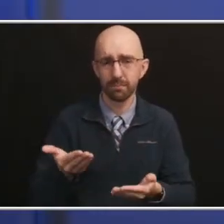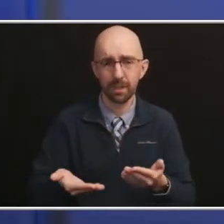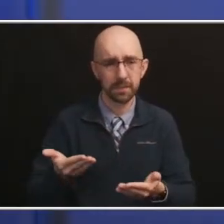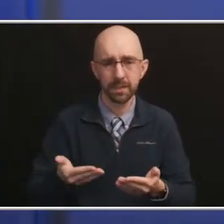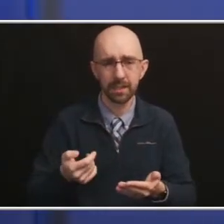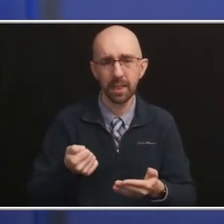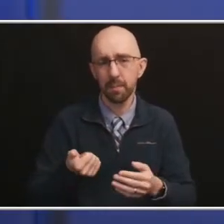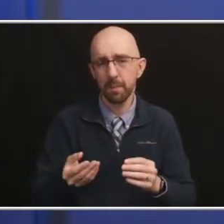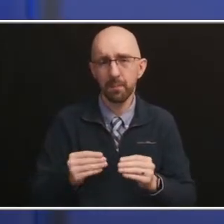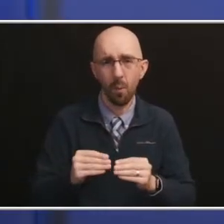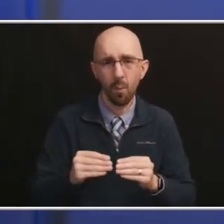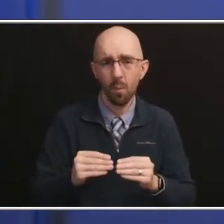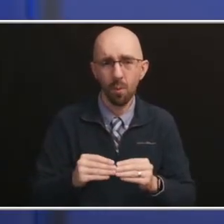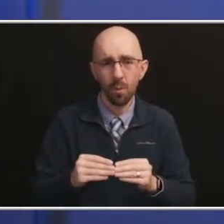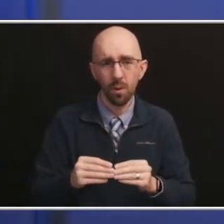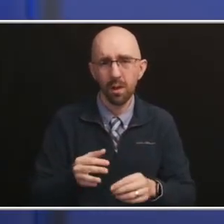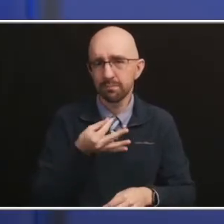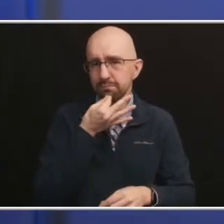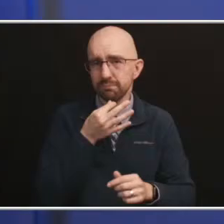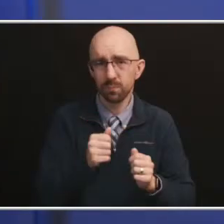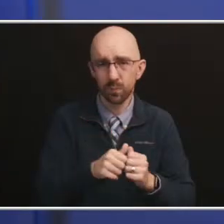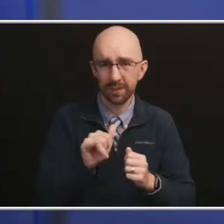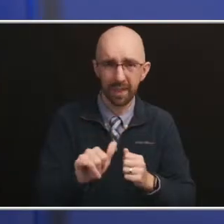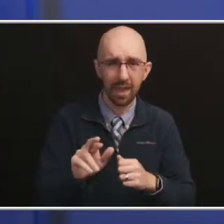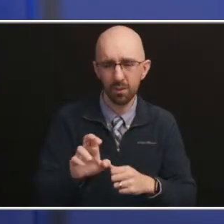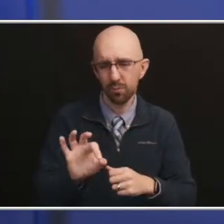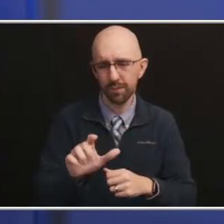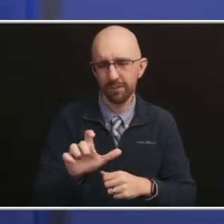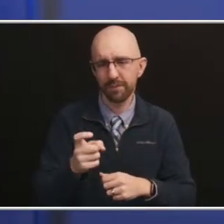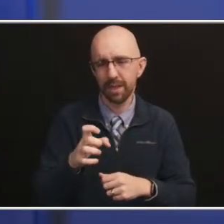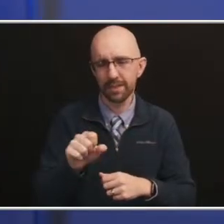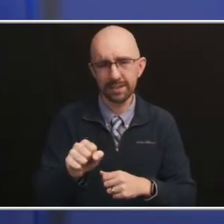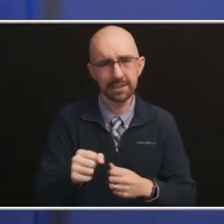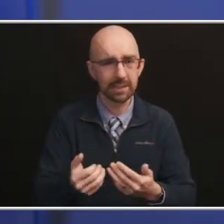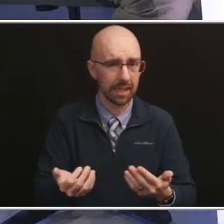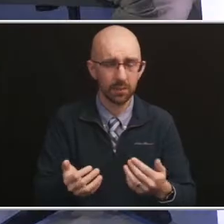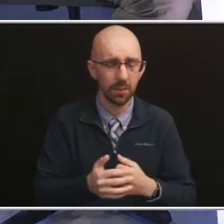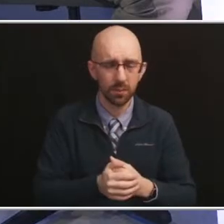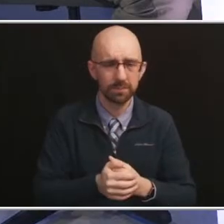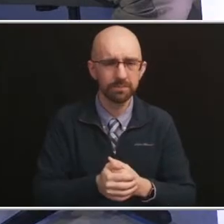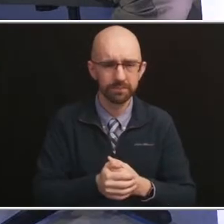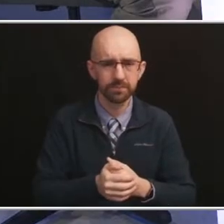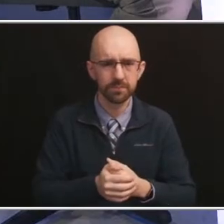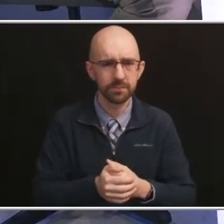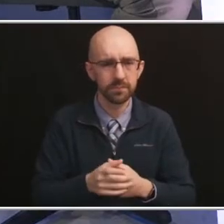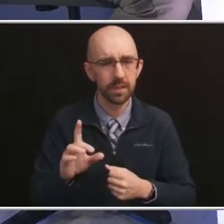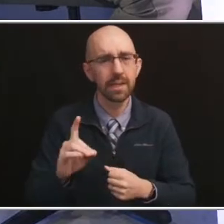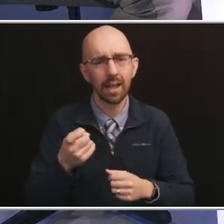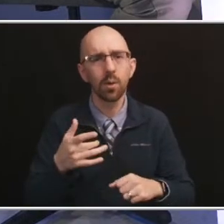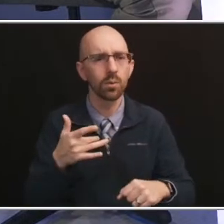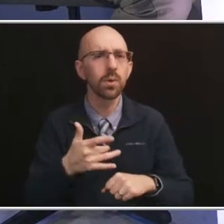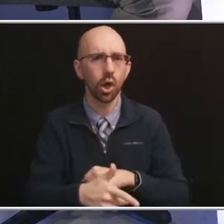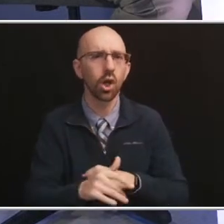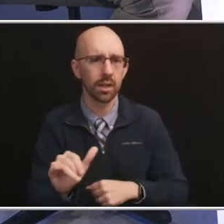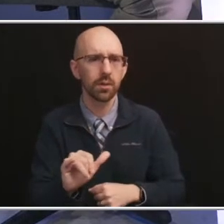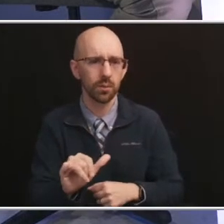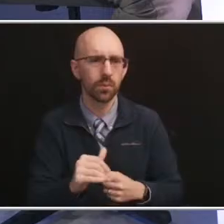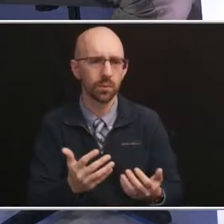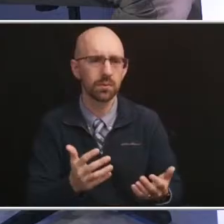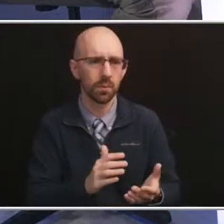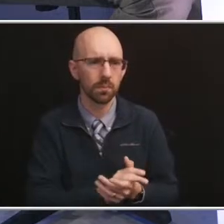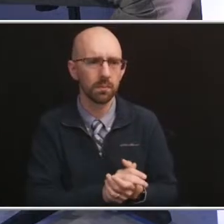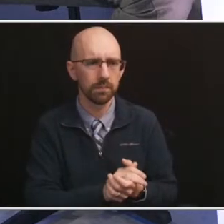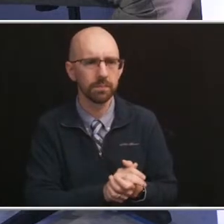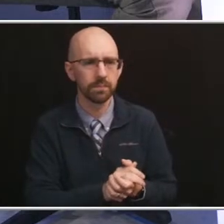more adept at that. Reflexive, Yeah. maybe? It was early too. Your diagnosis was early. So. Do you think